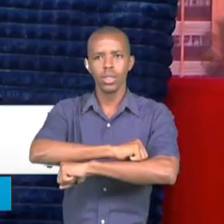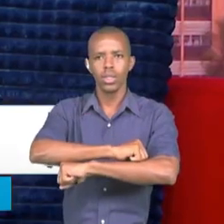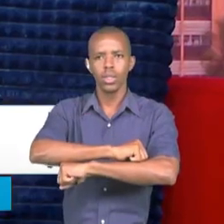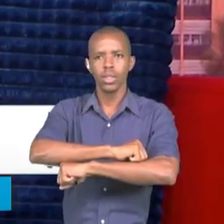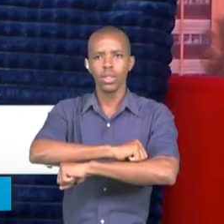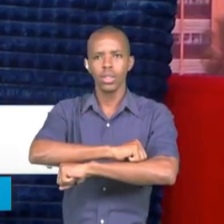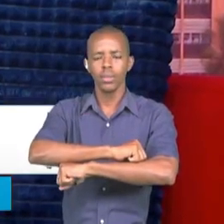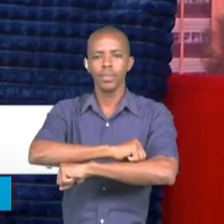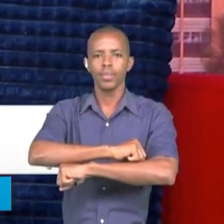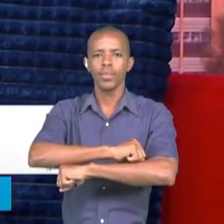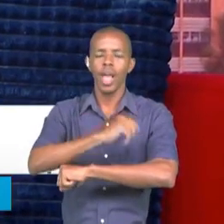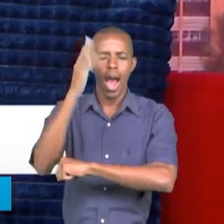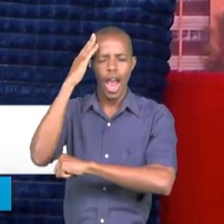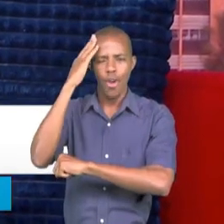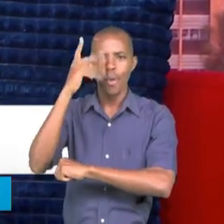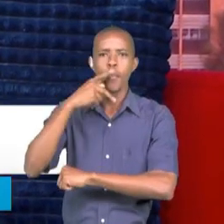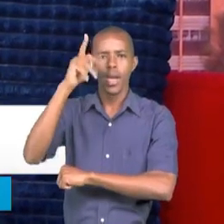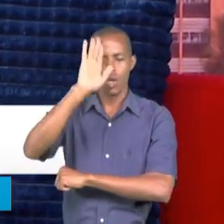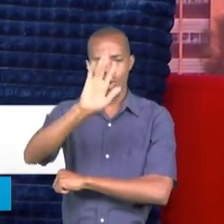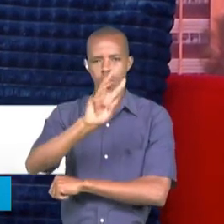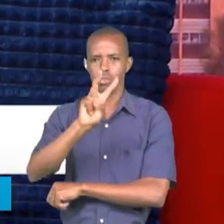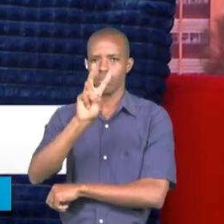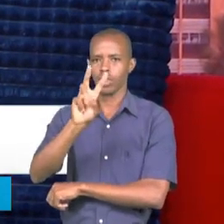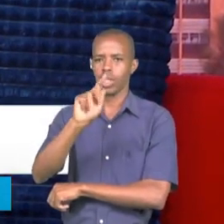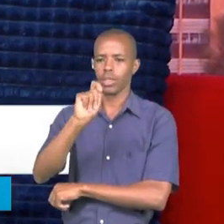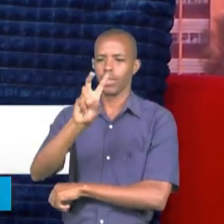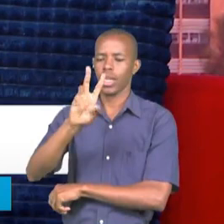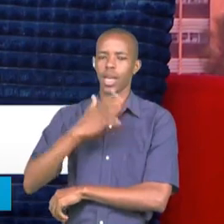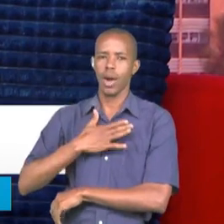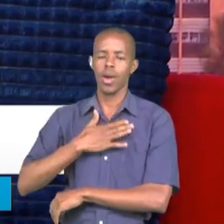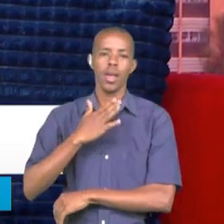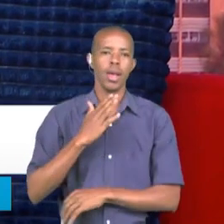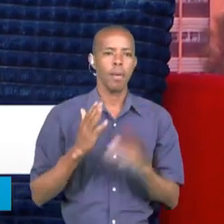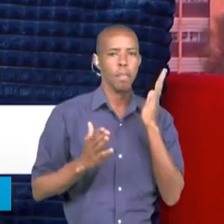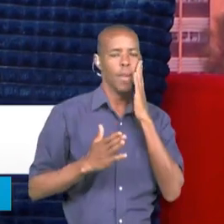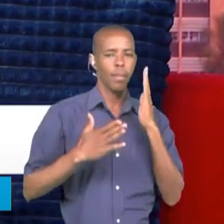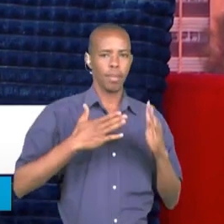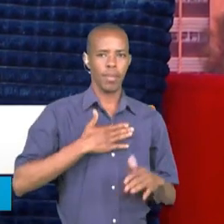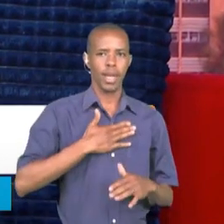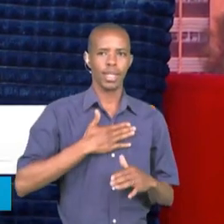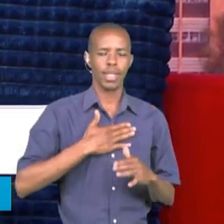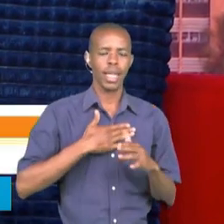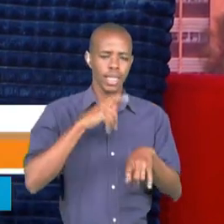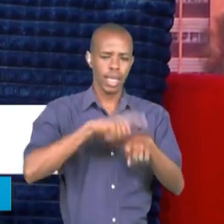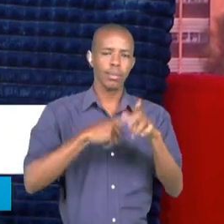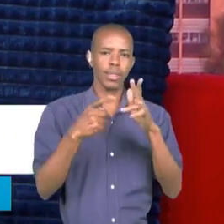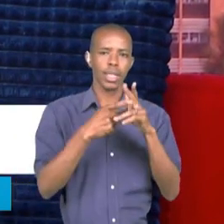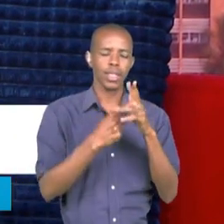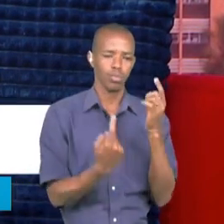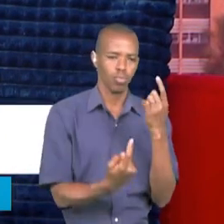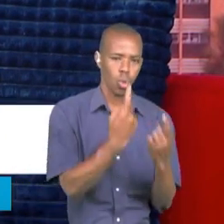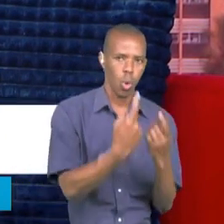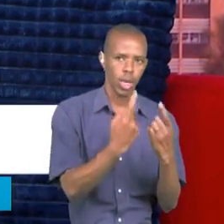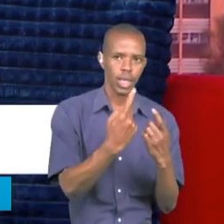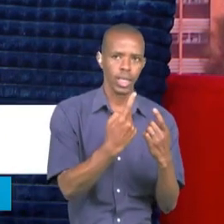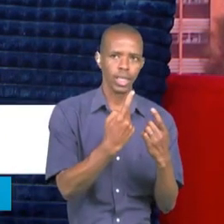parents' reaction? I'm sure they're watching right now. She's watching right now. My mom, first of all, when I started this thing, she